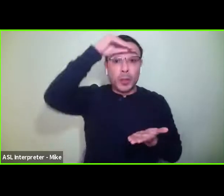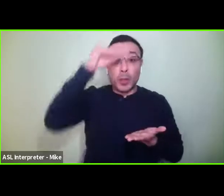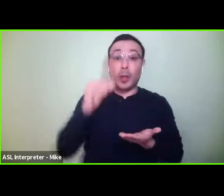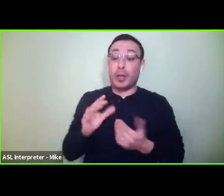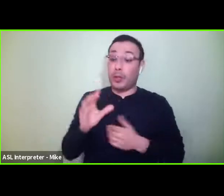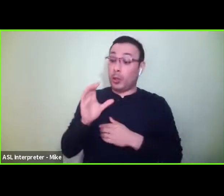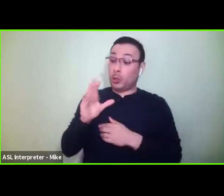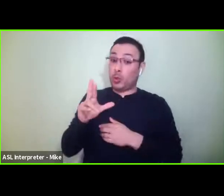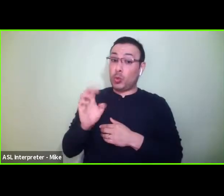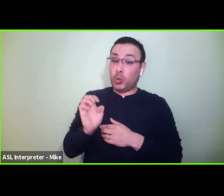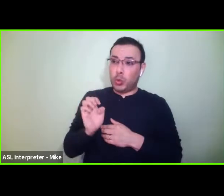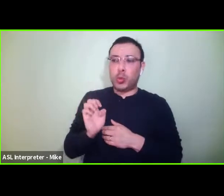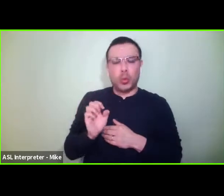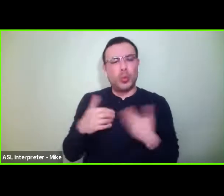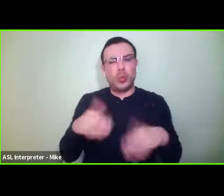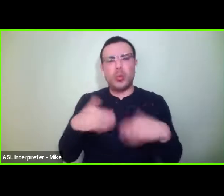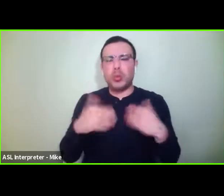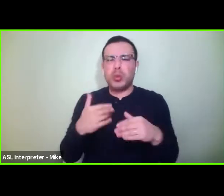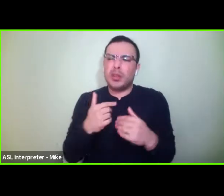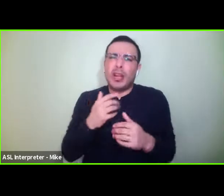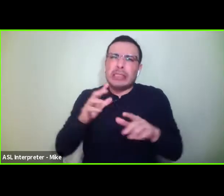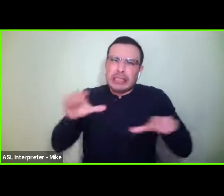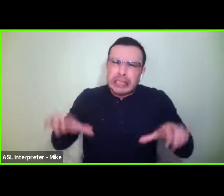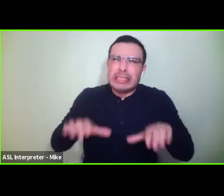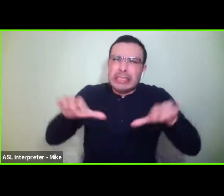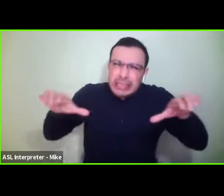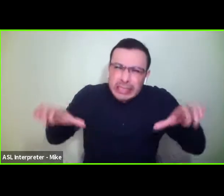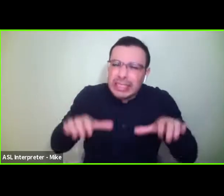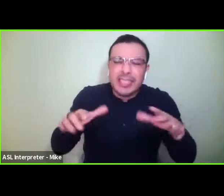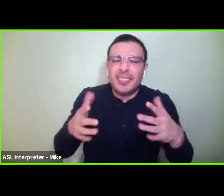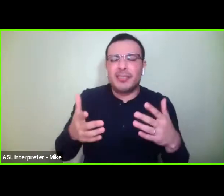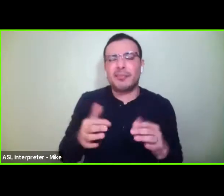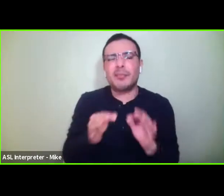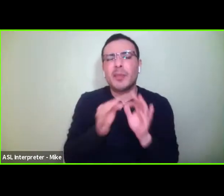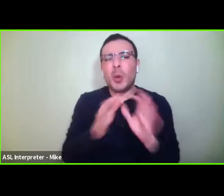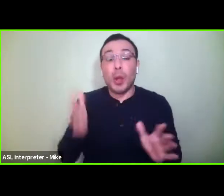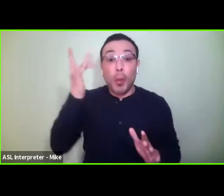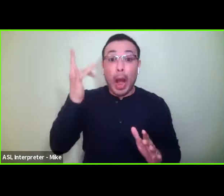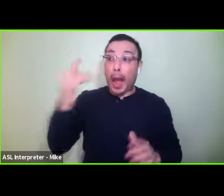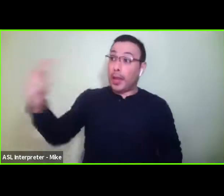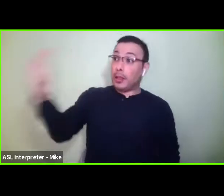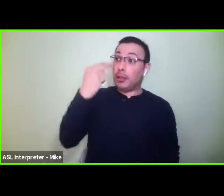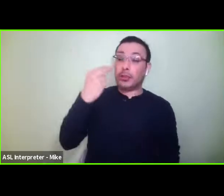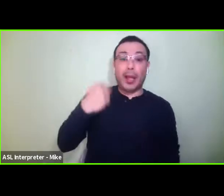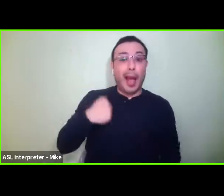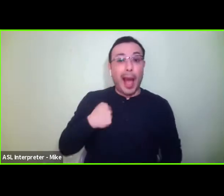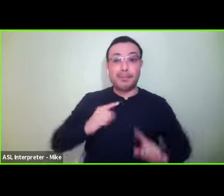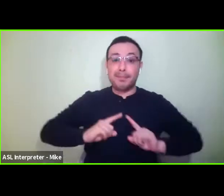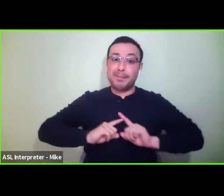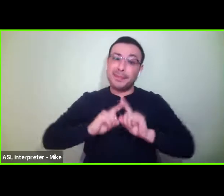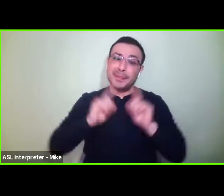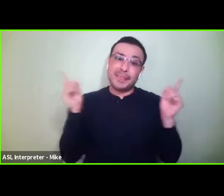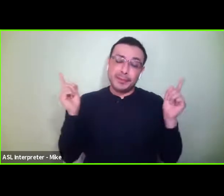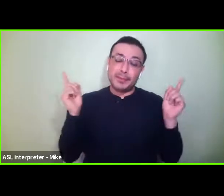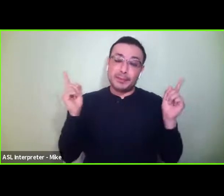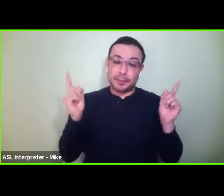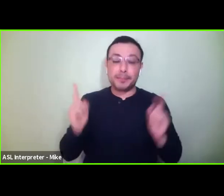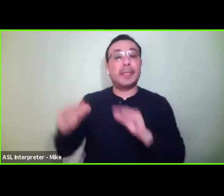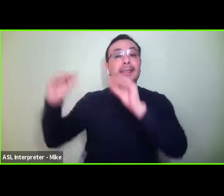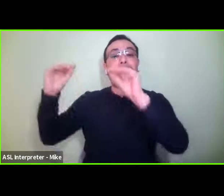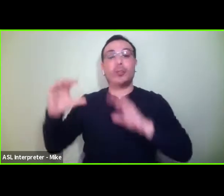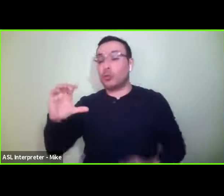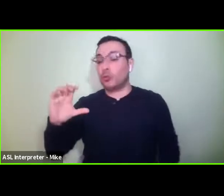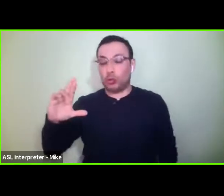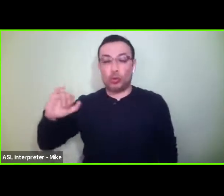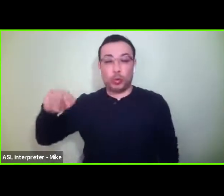to conform, we will always stick out, always be the other. Crip scholar Alison Kafer talks about the forestalled nature